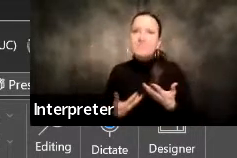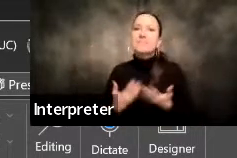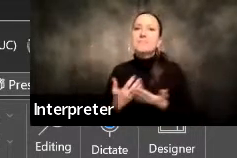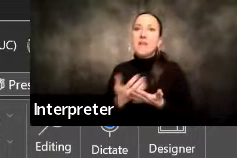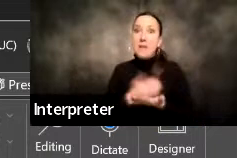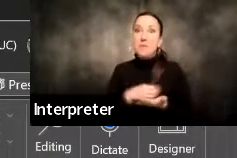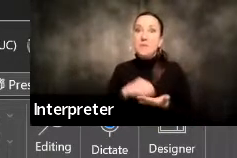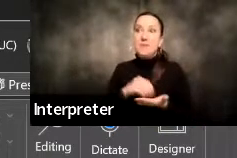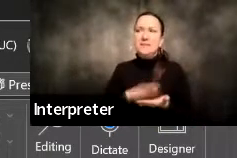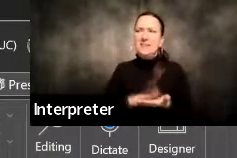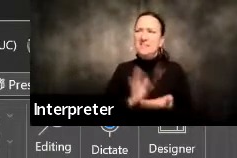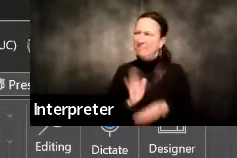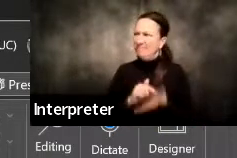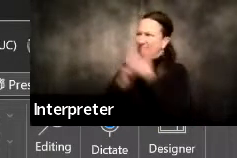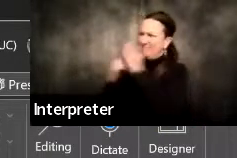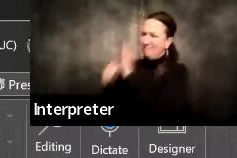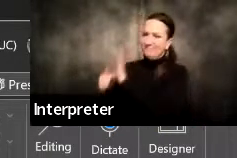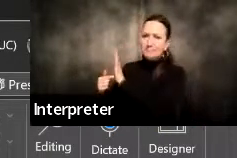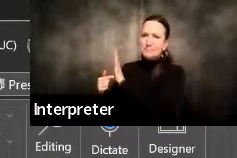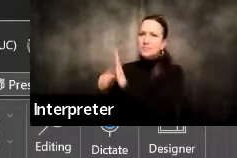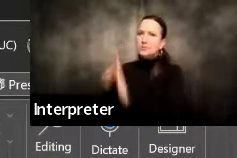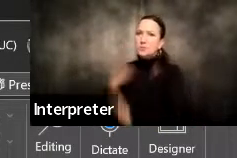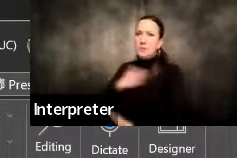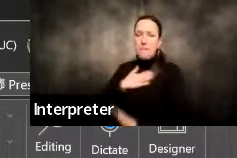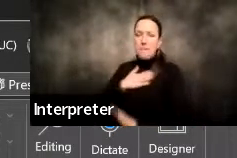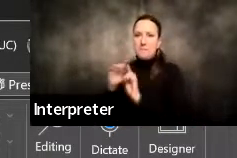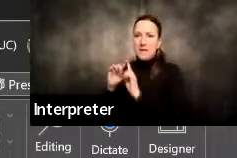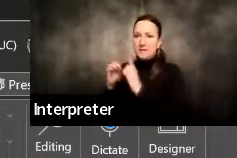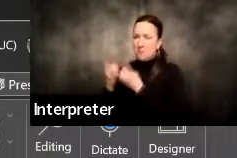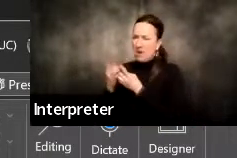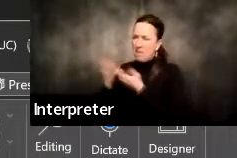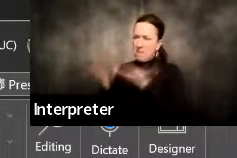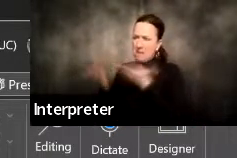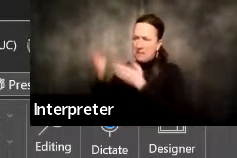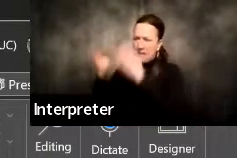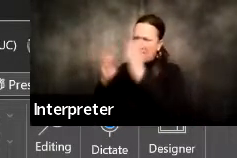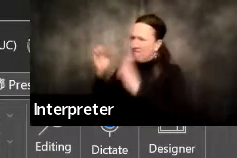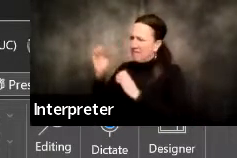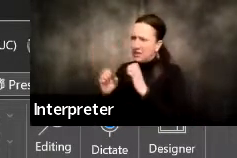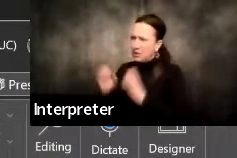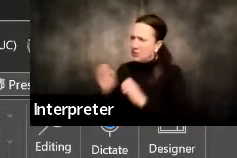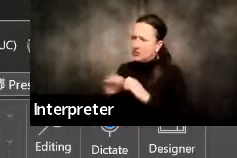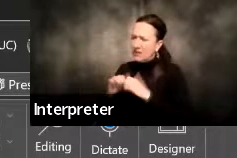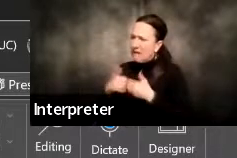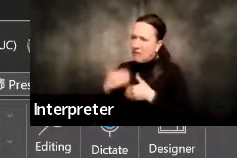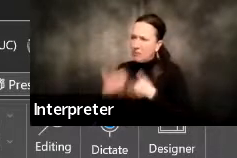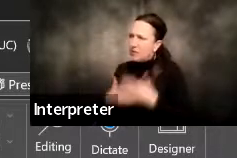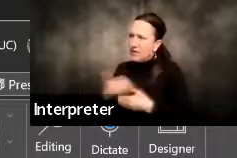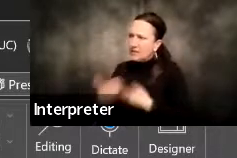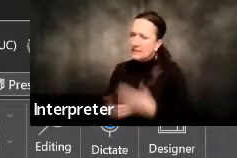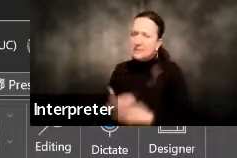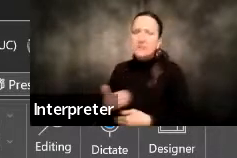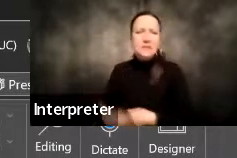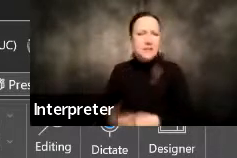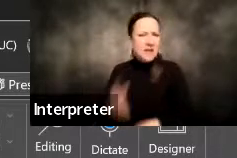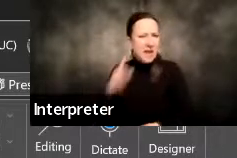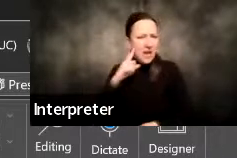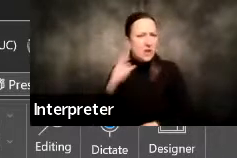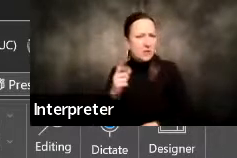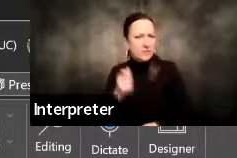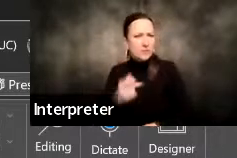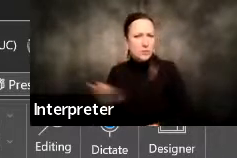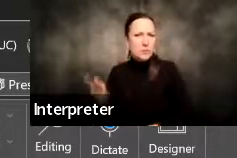let them know that we need to do some evaluations about how that's being processed right now, because I heard that quite a few times